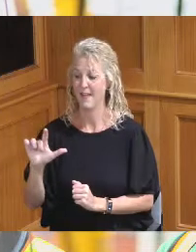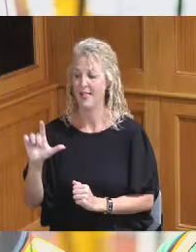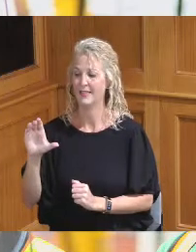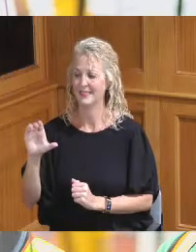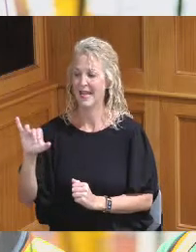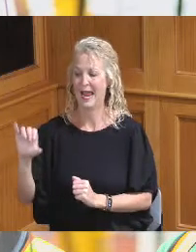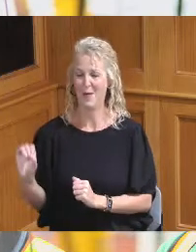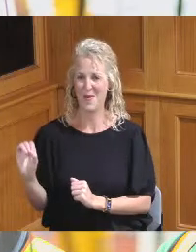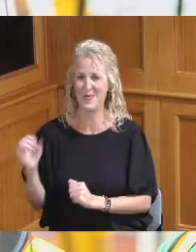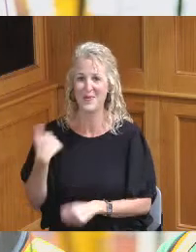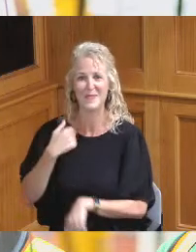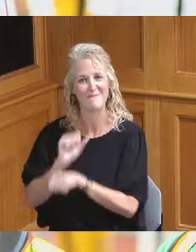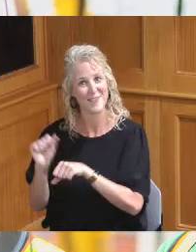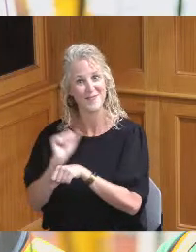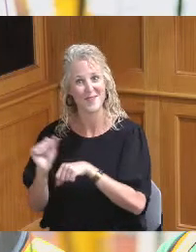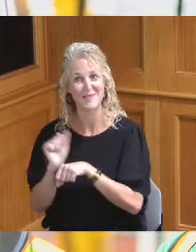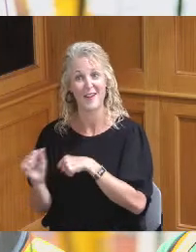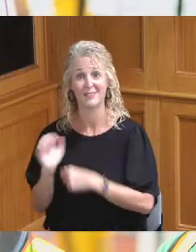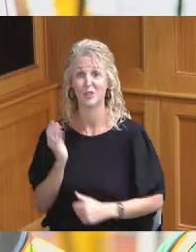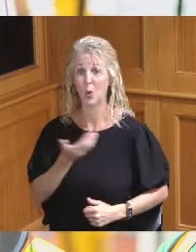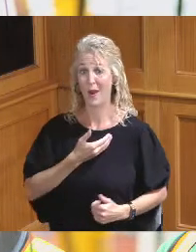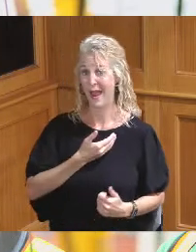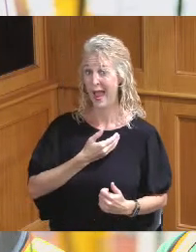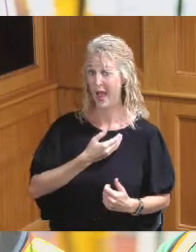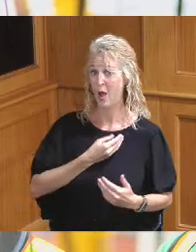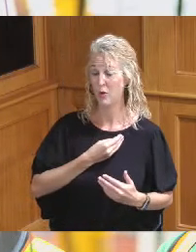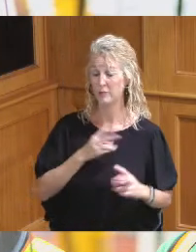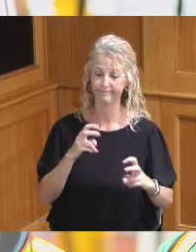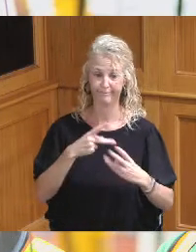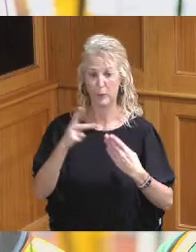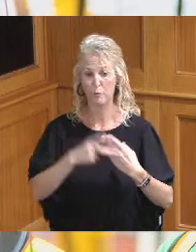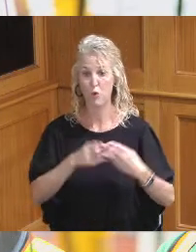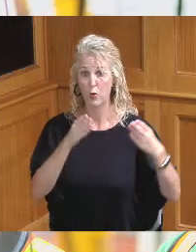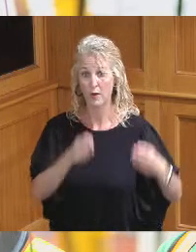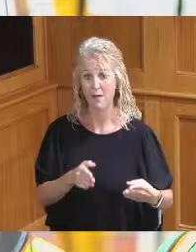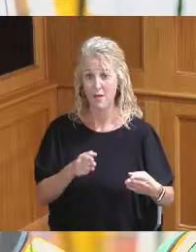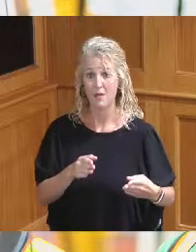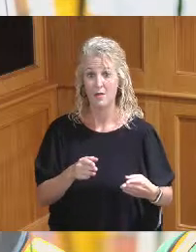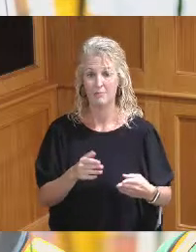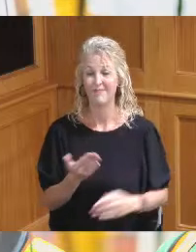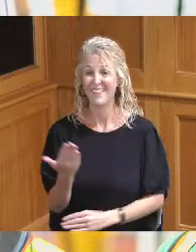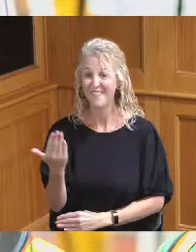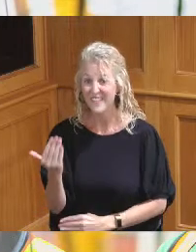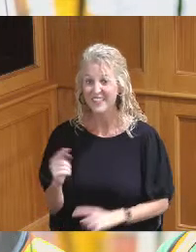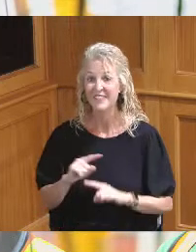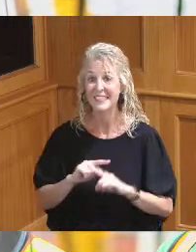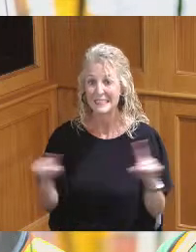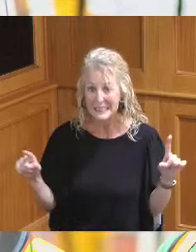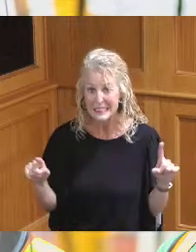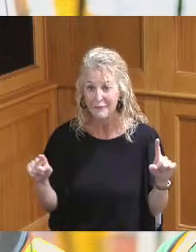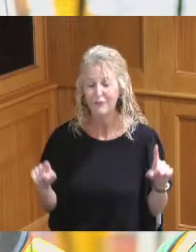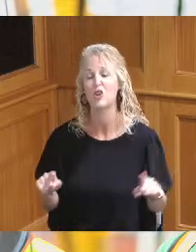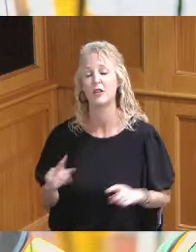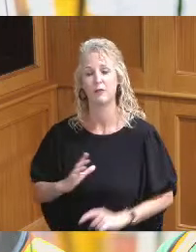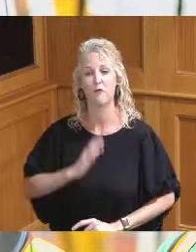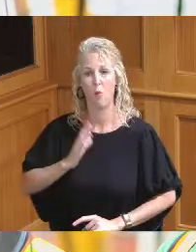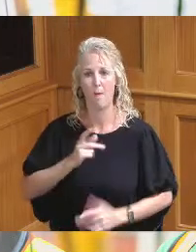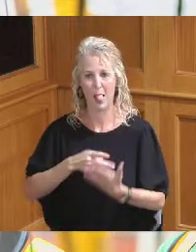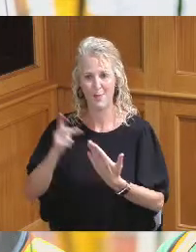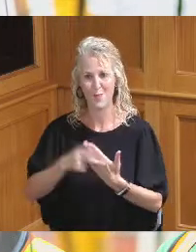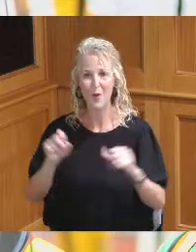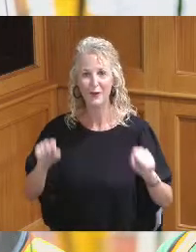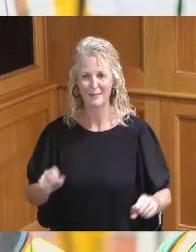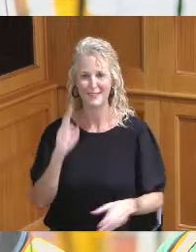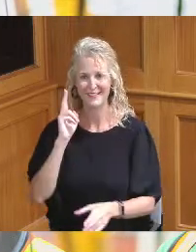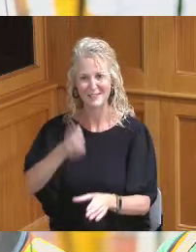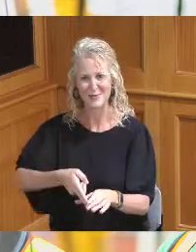these participants, once they graduate, they can matriculate into 15 different registered apprenticeship programs within the